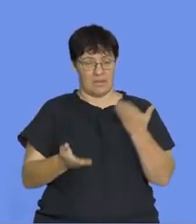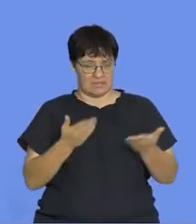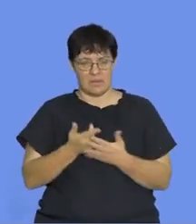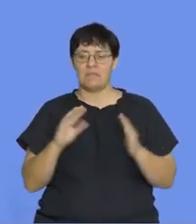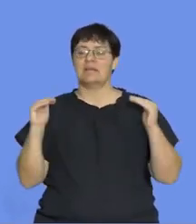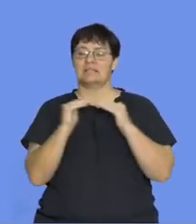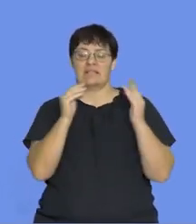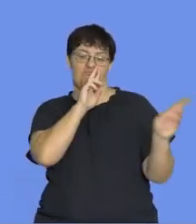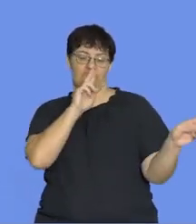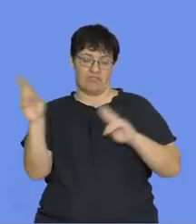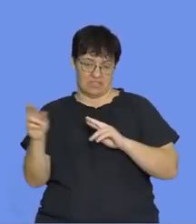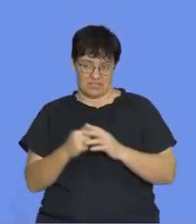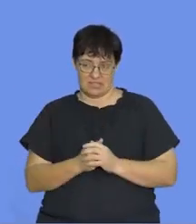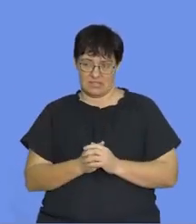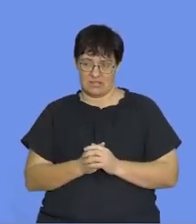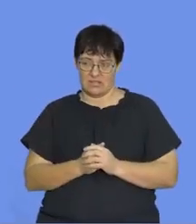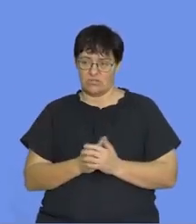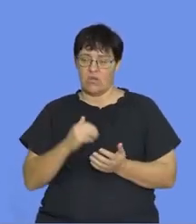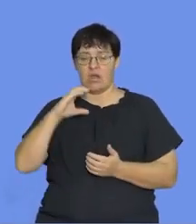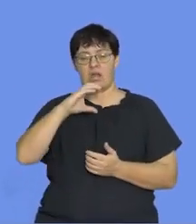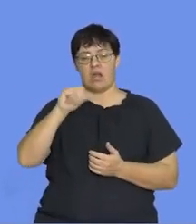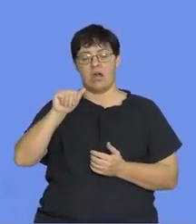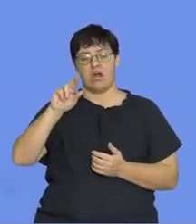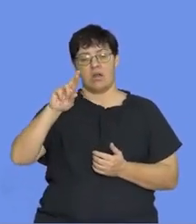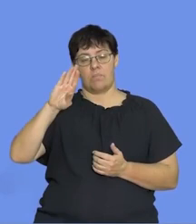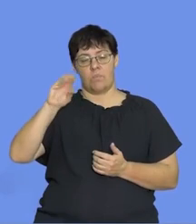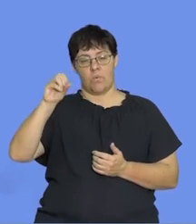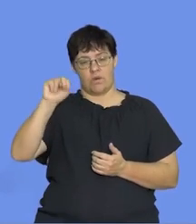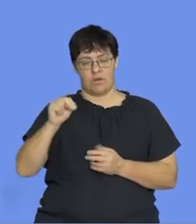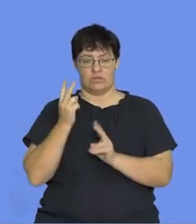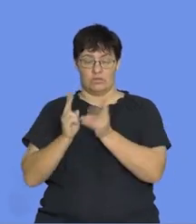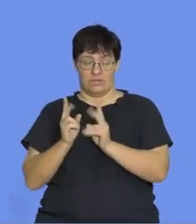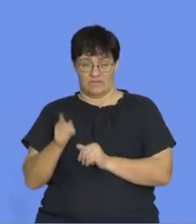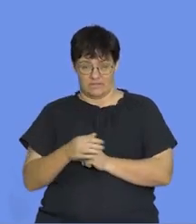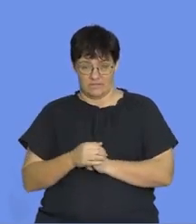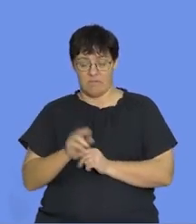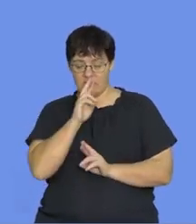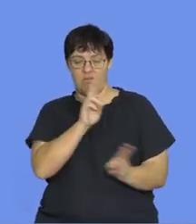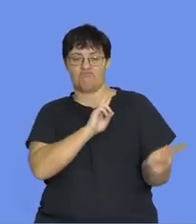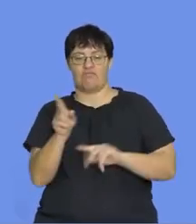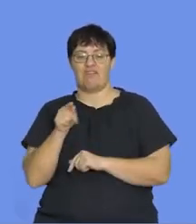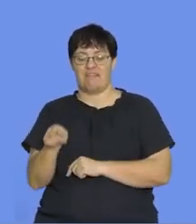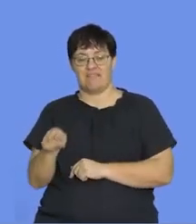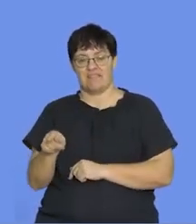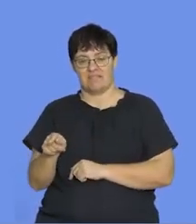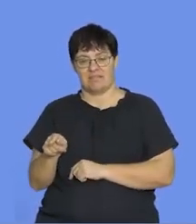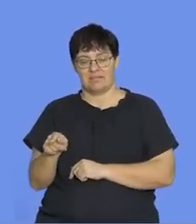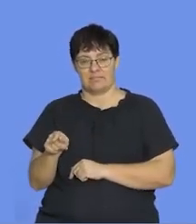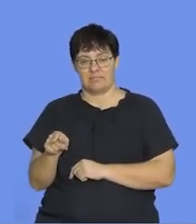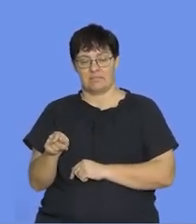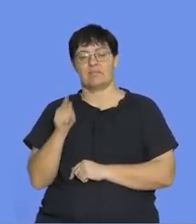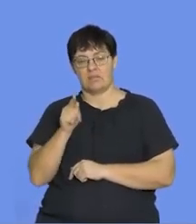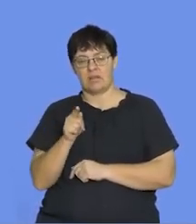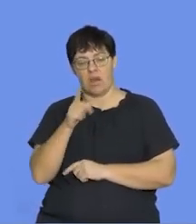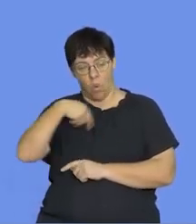standard reference of the carbon-12. So the carbon-12 is actually our reference element. Everything is made in